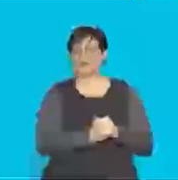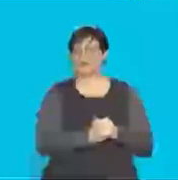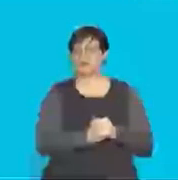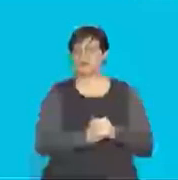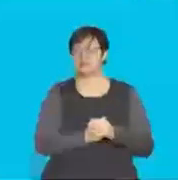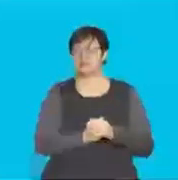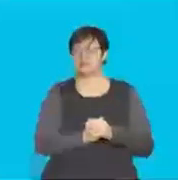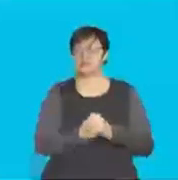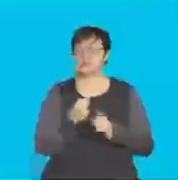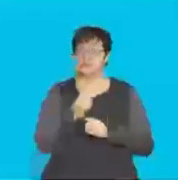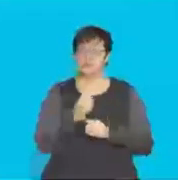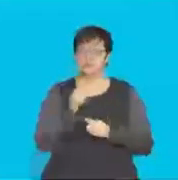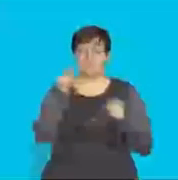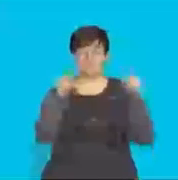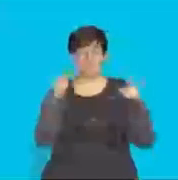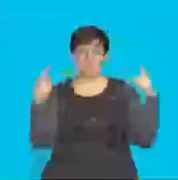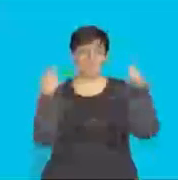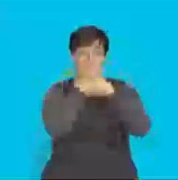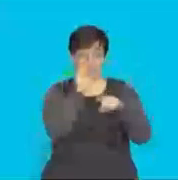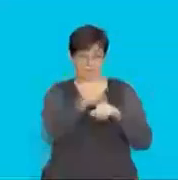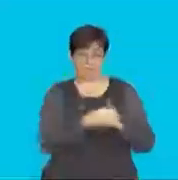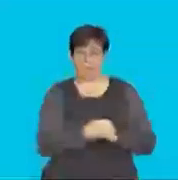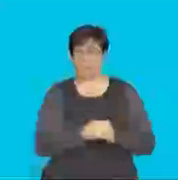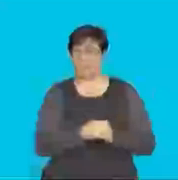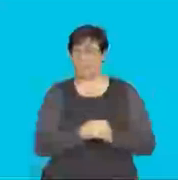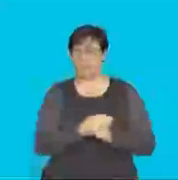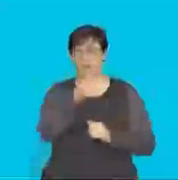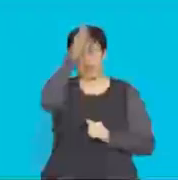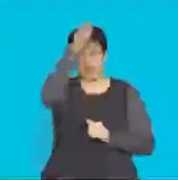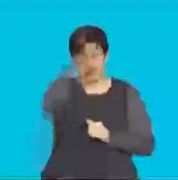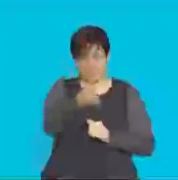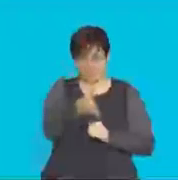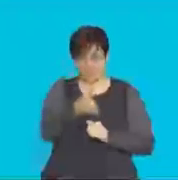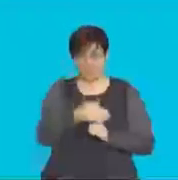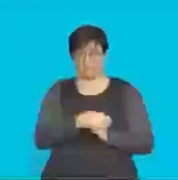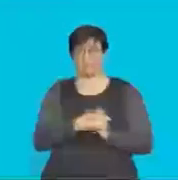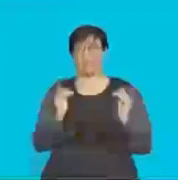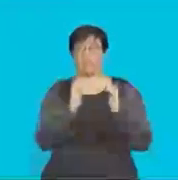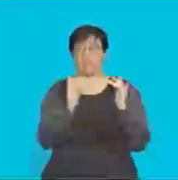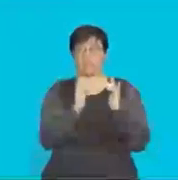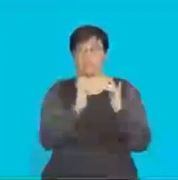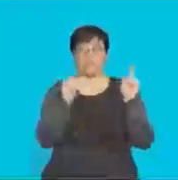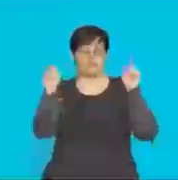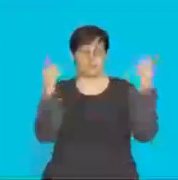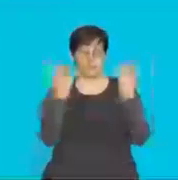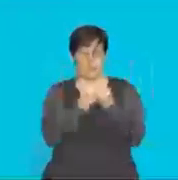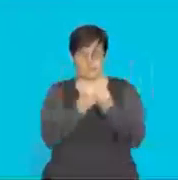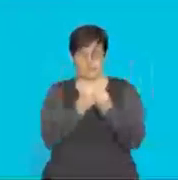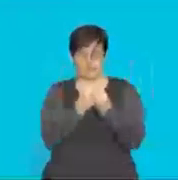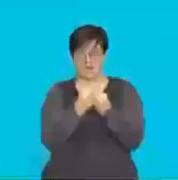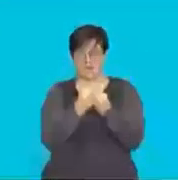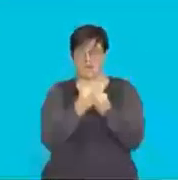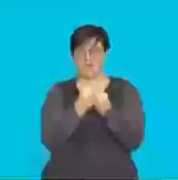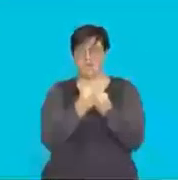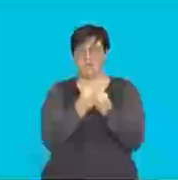So that would be a line that indicates individuals being crossed, and a vertical line connecting two individuals